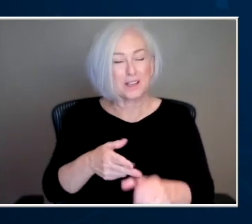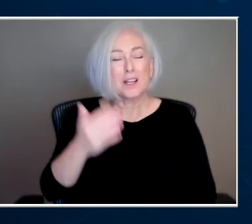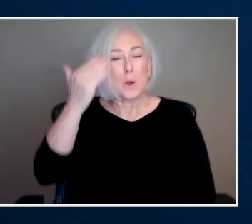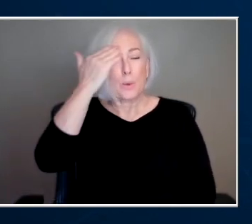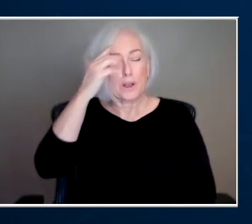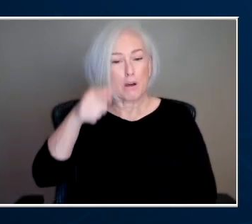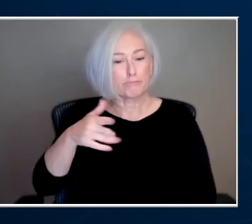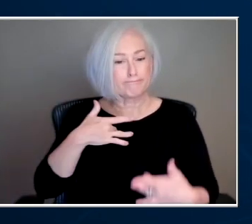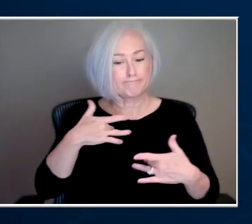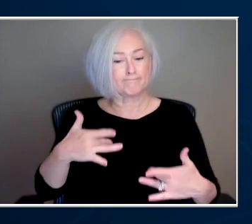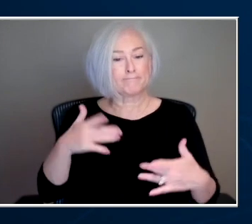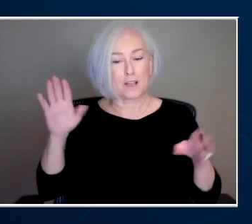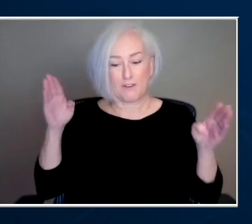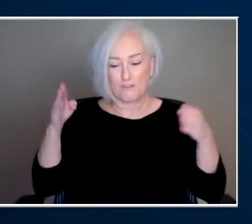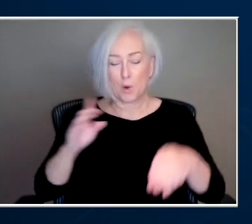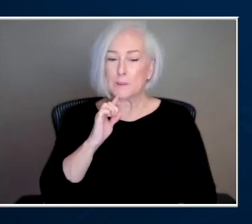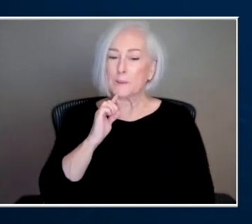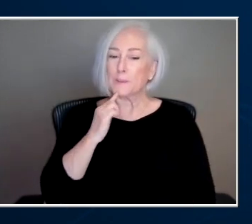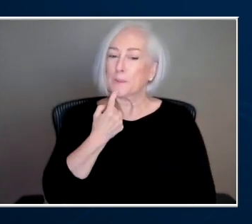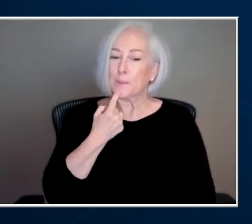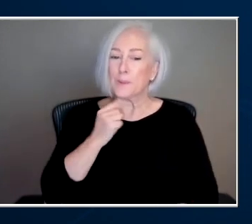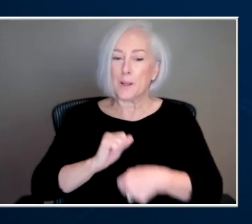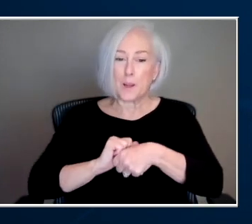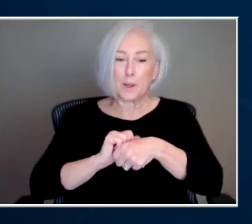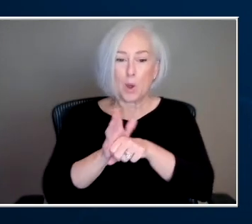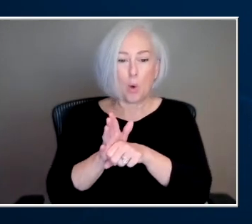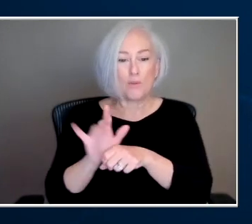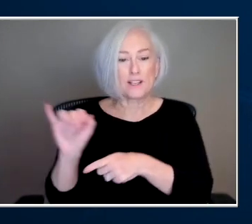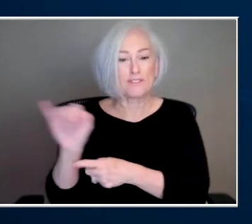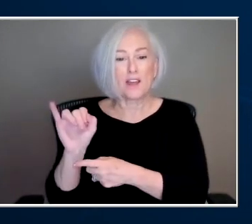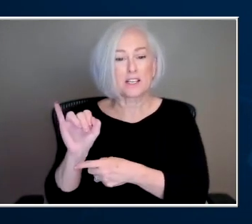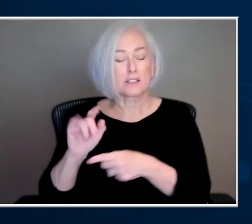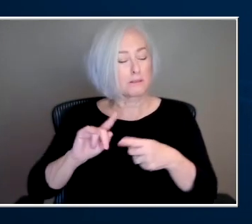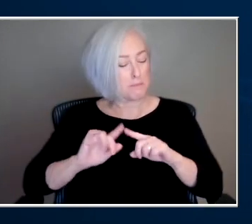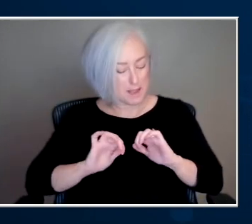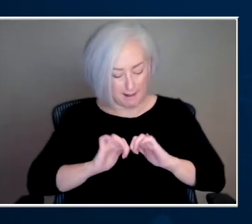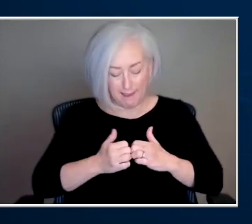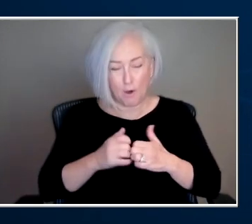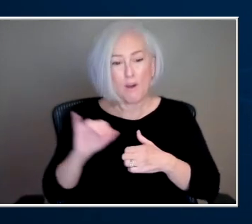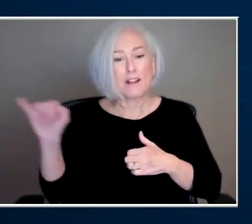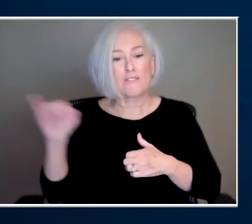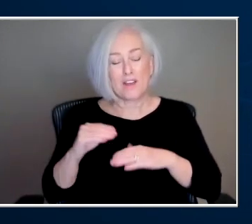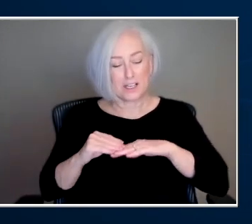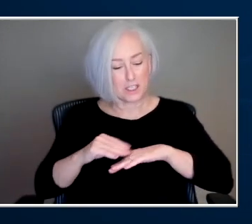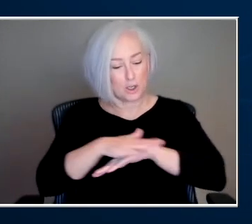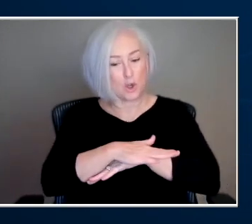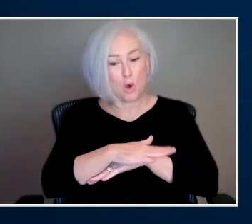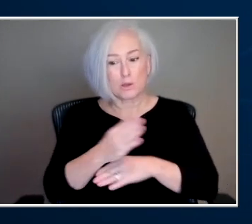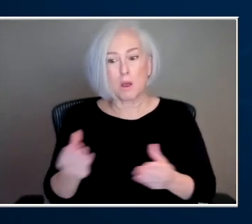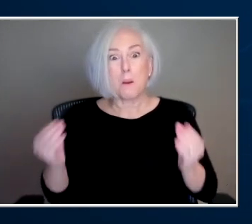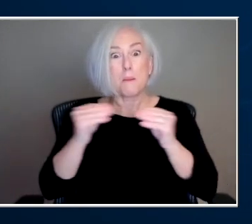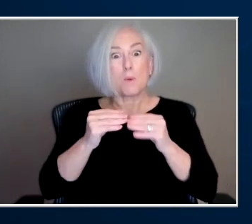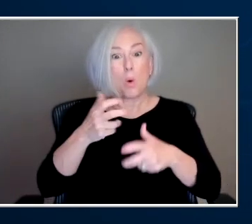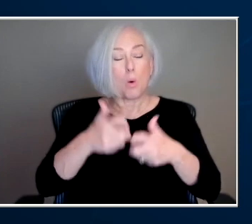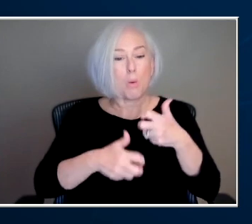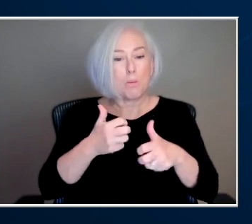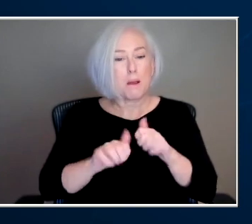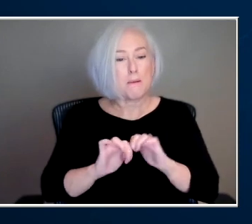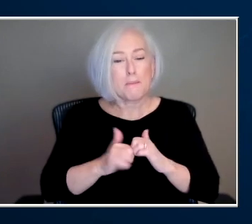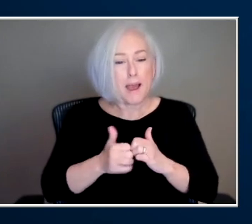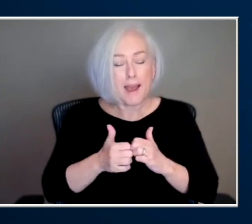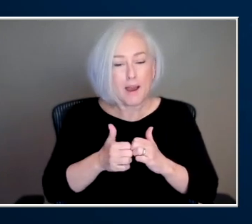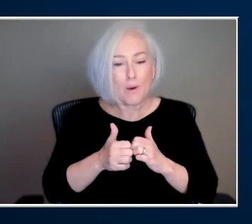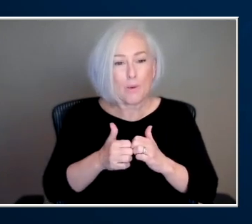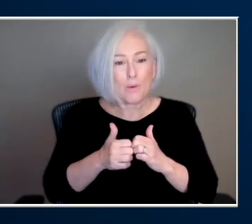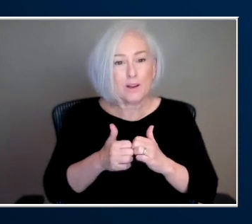COVID infections, but you could help us understand how infections can lead to bigger problems. So we're going to just dive into the discussion this morning.